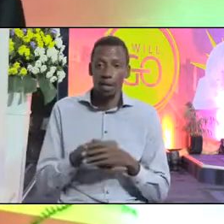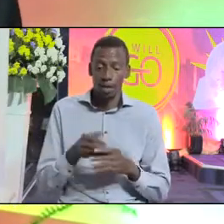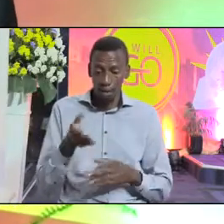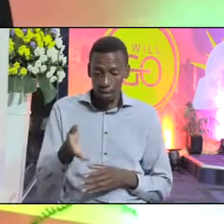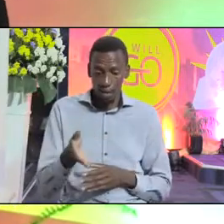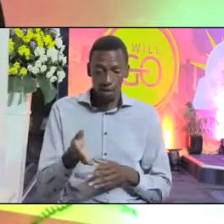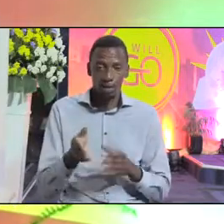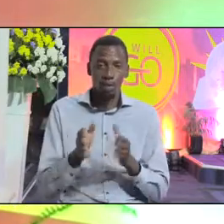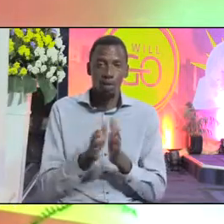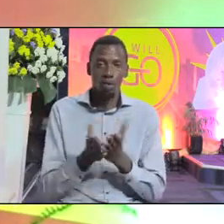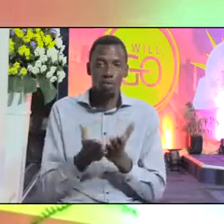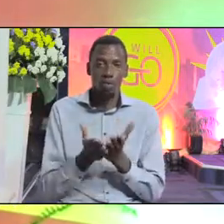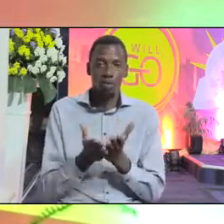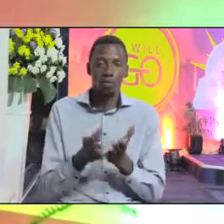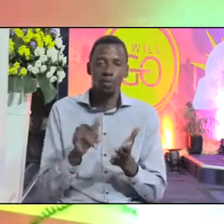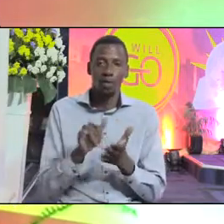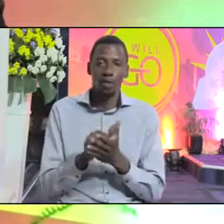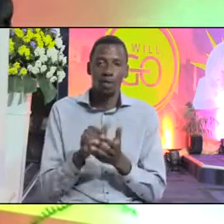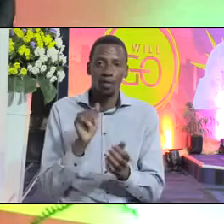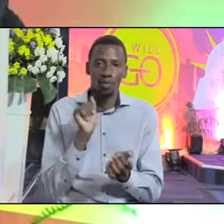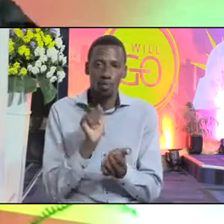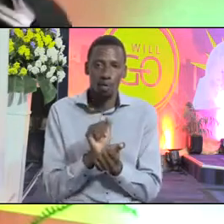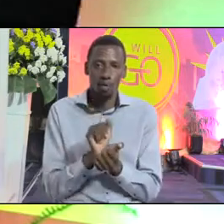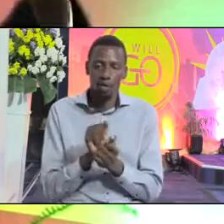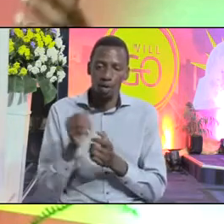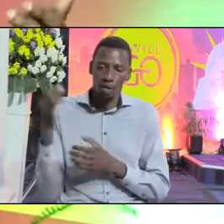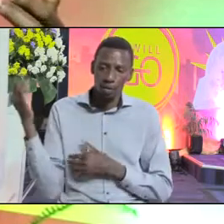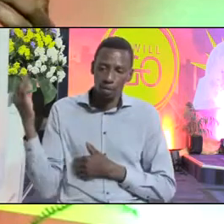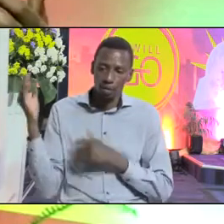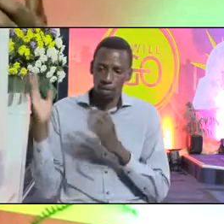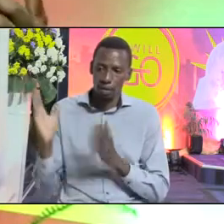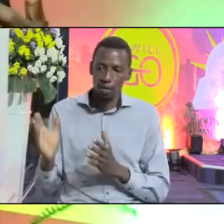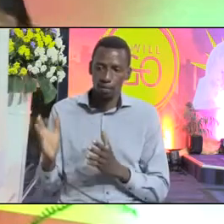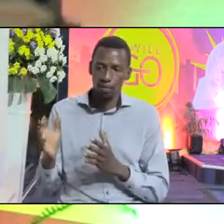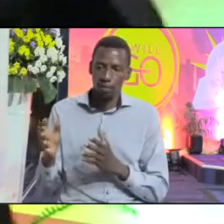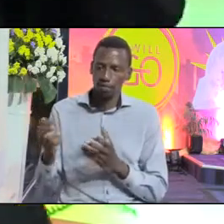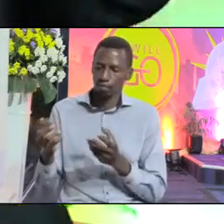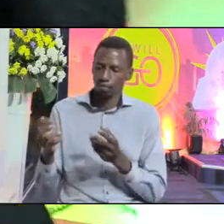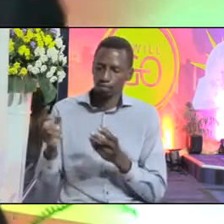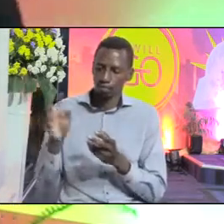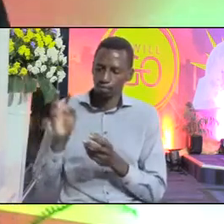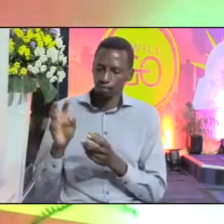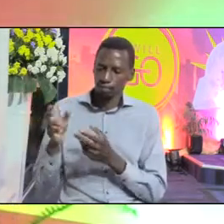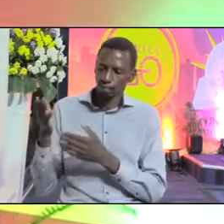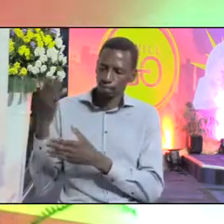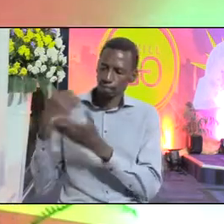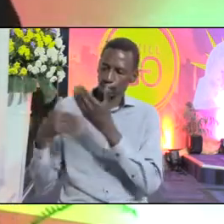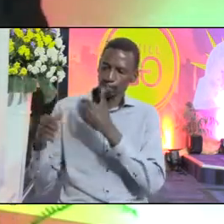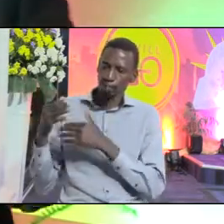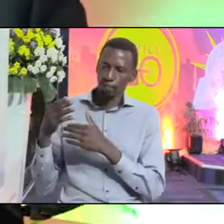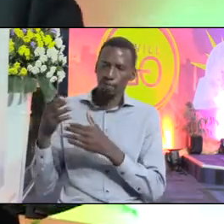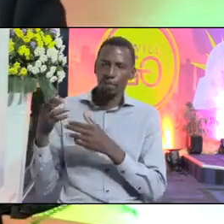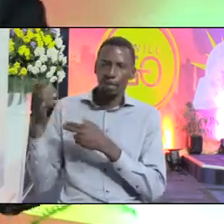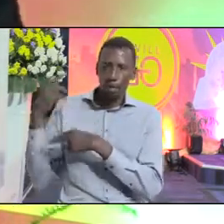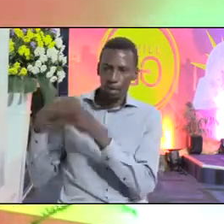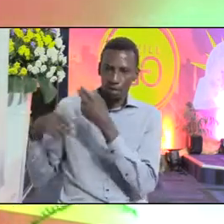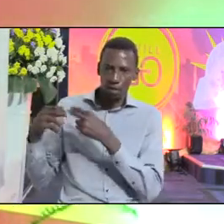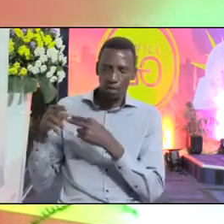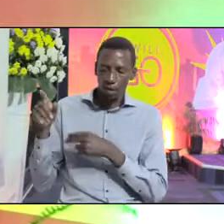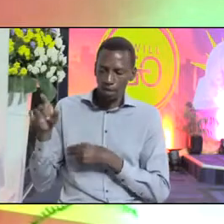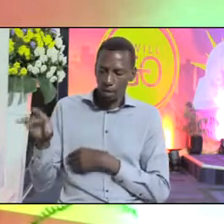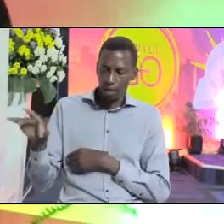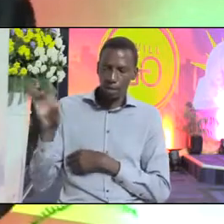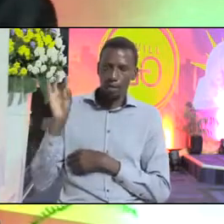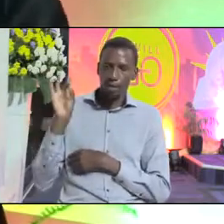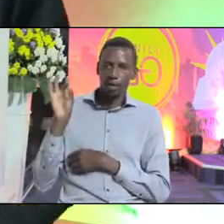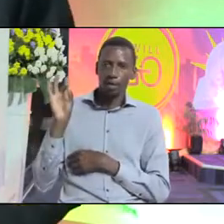book that Paul, the preacher, looks back within the chasm of history and he picks